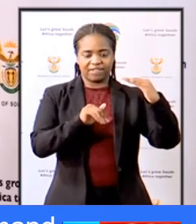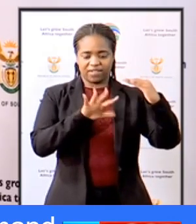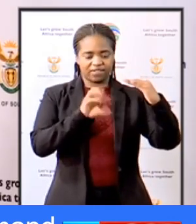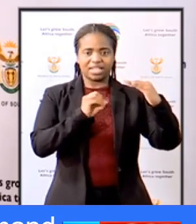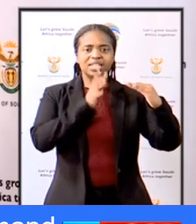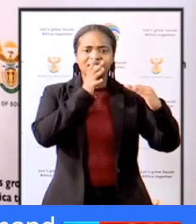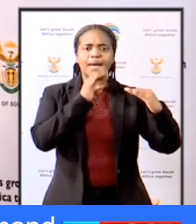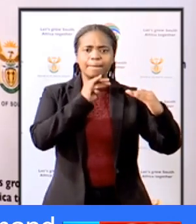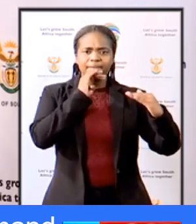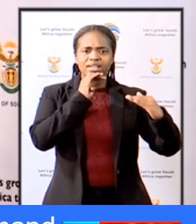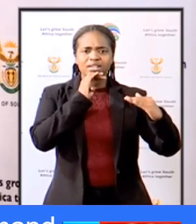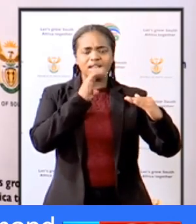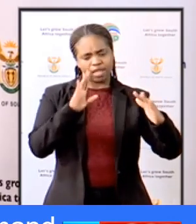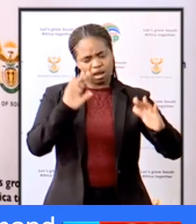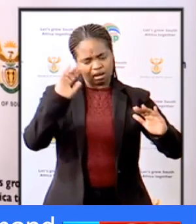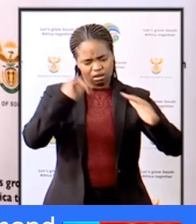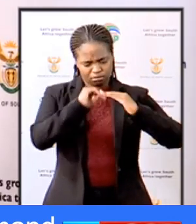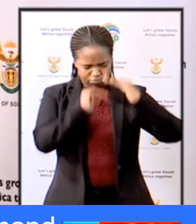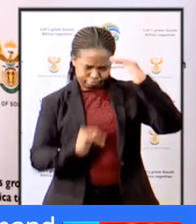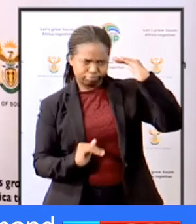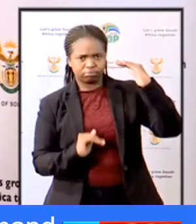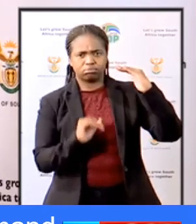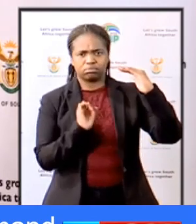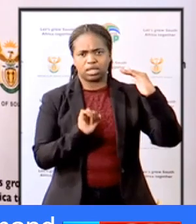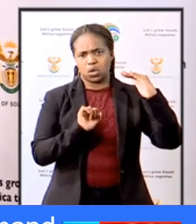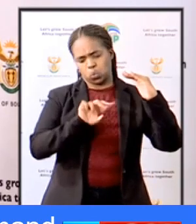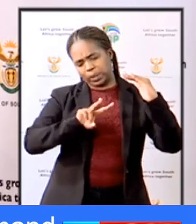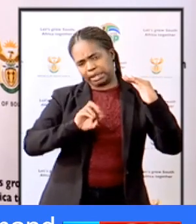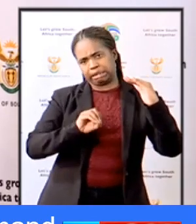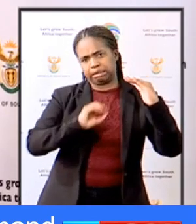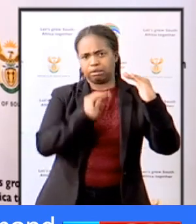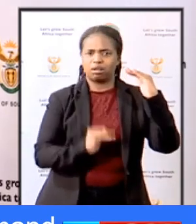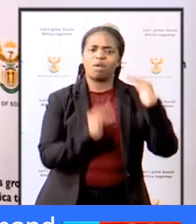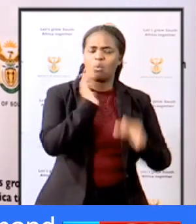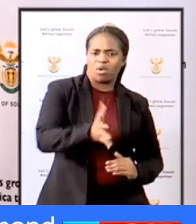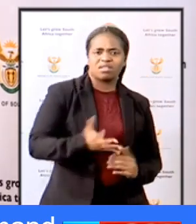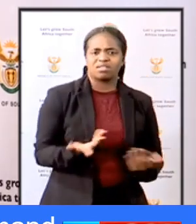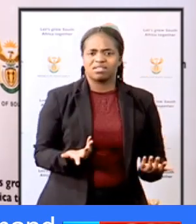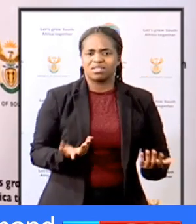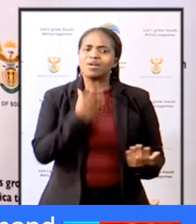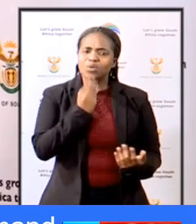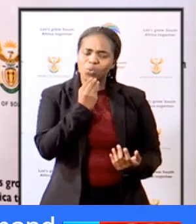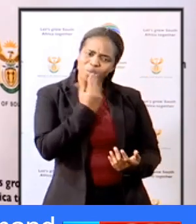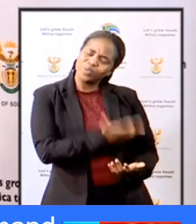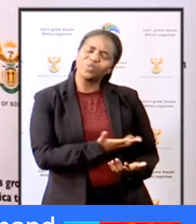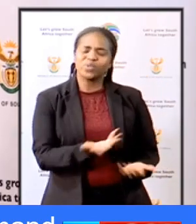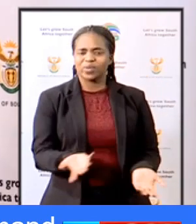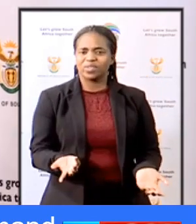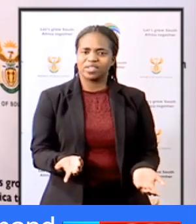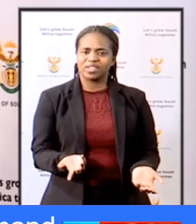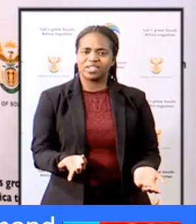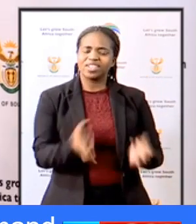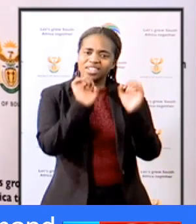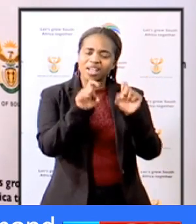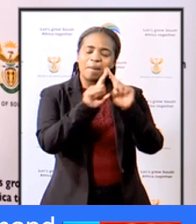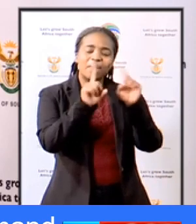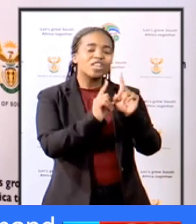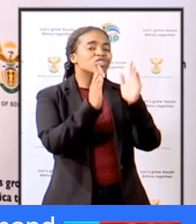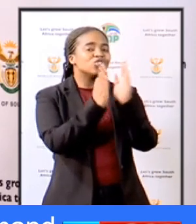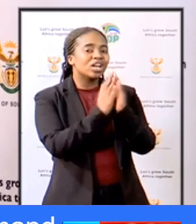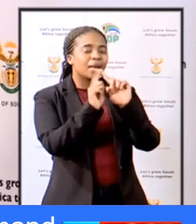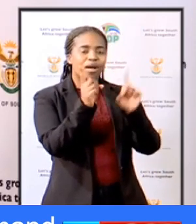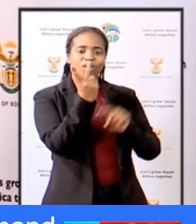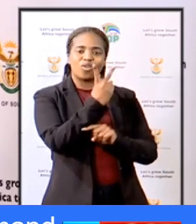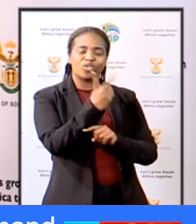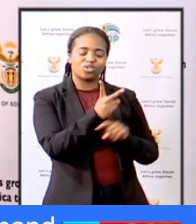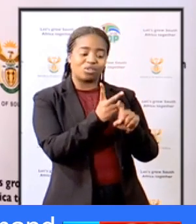the church will be then forced to take lesser numbers. Of course, also the church must adhere to